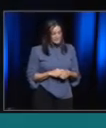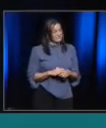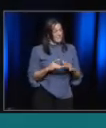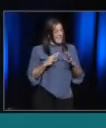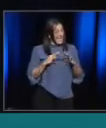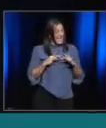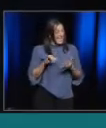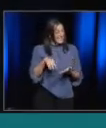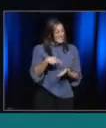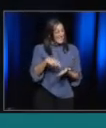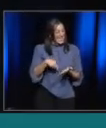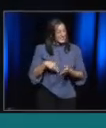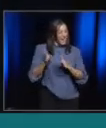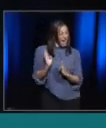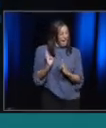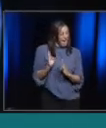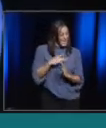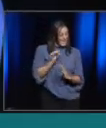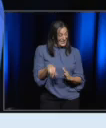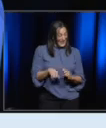Do you like that pose?